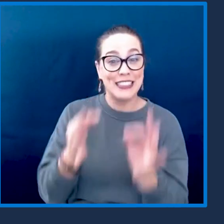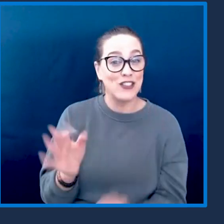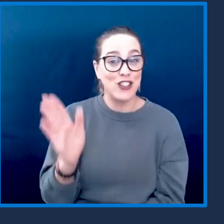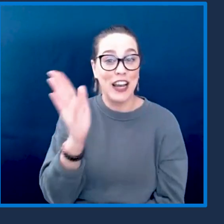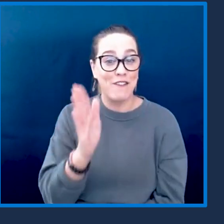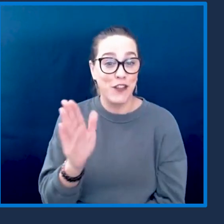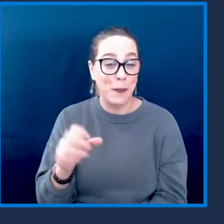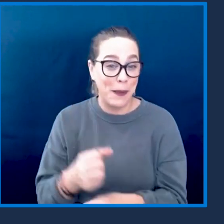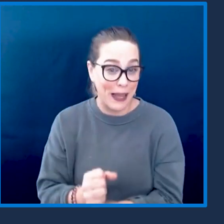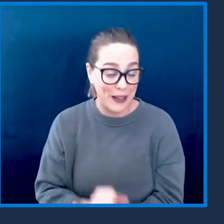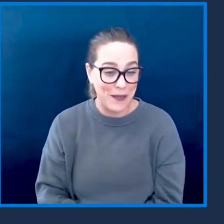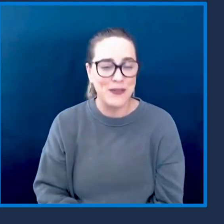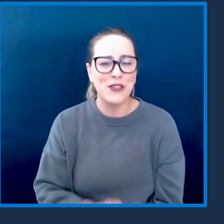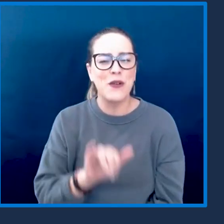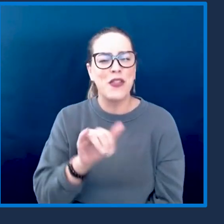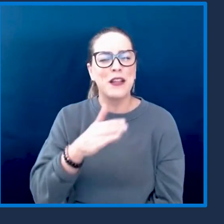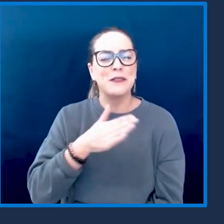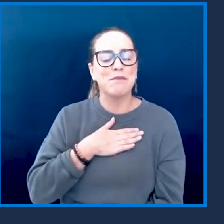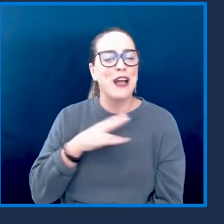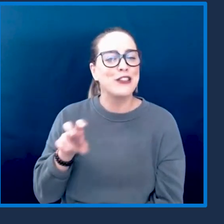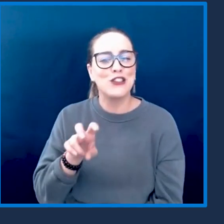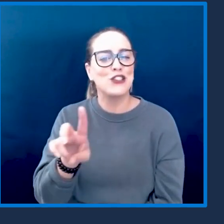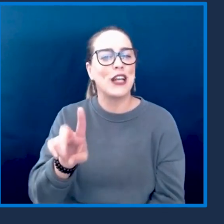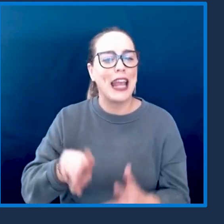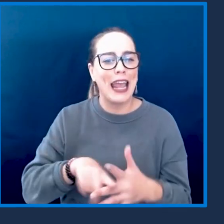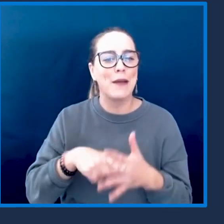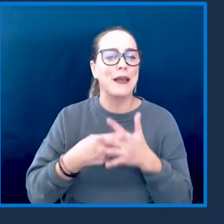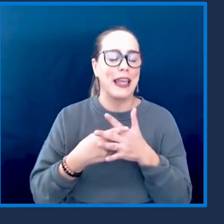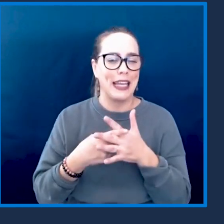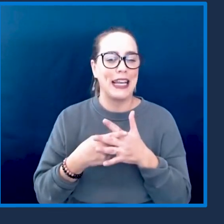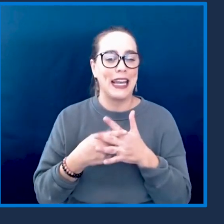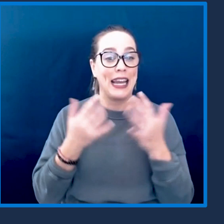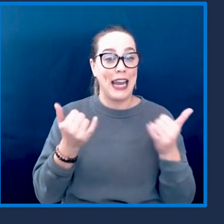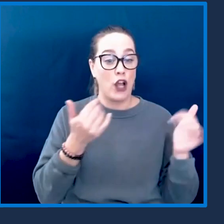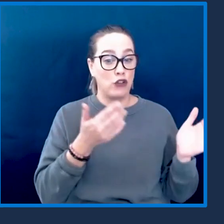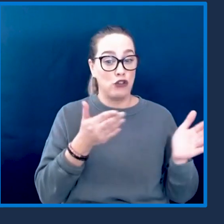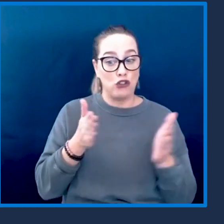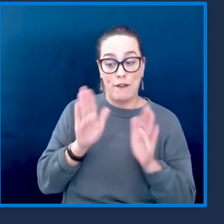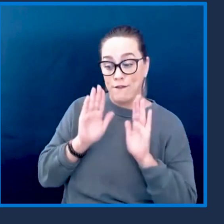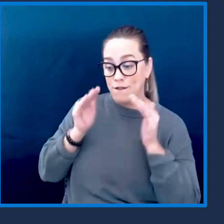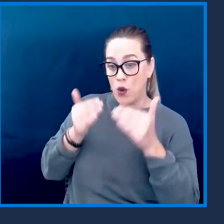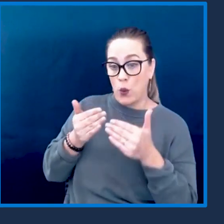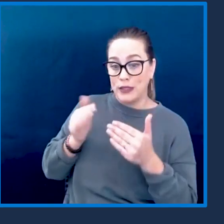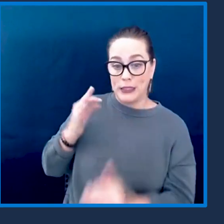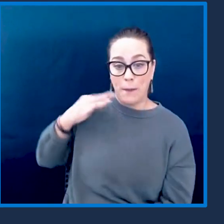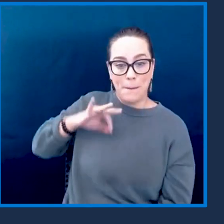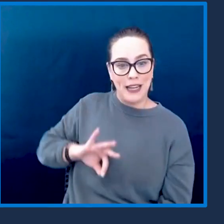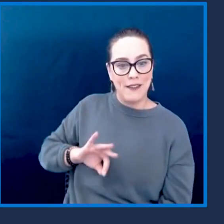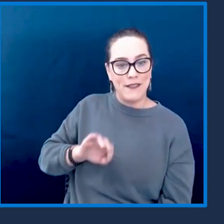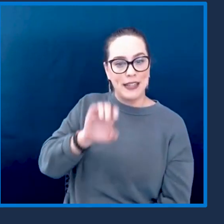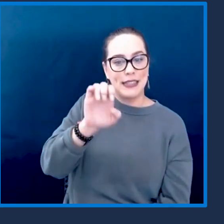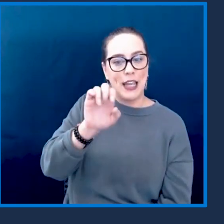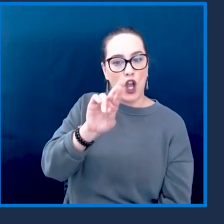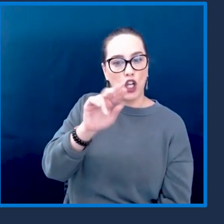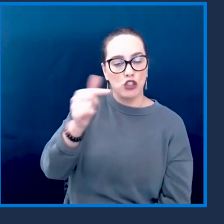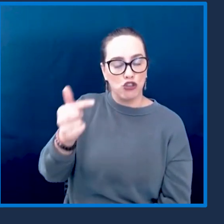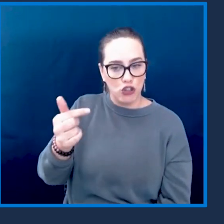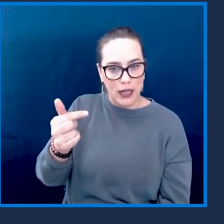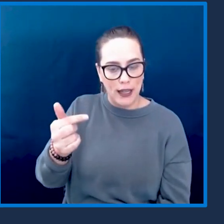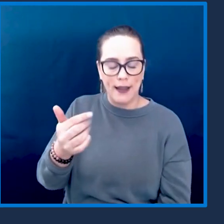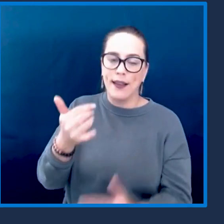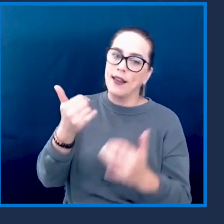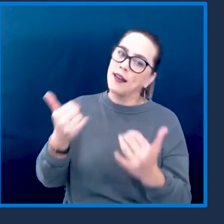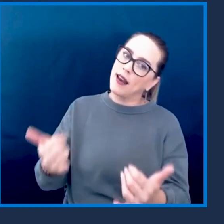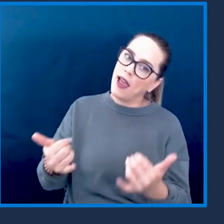journey began. And so now just to shift the focus a little bit to the benefits of ERGs. Now, I won't be able to